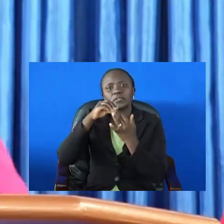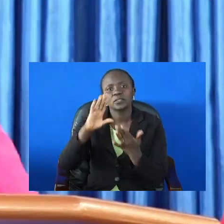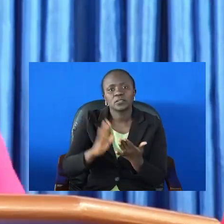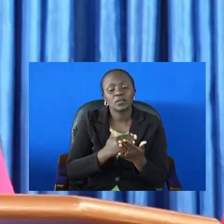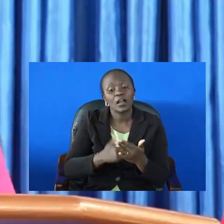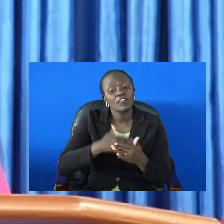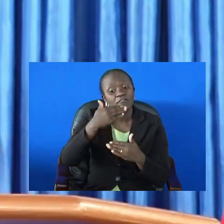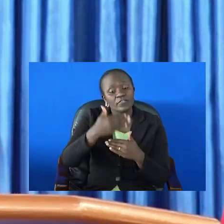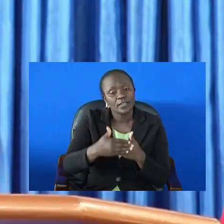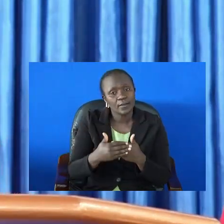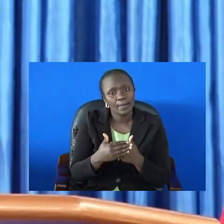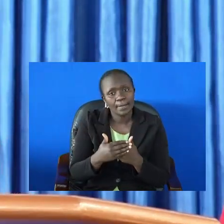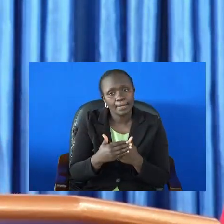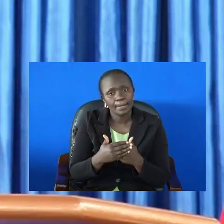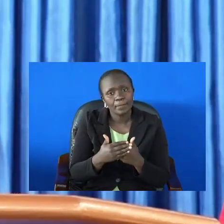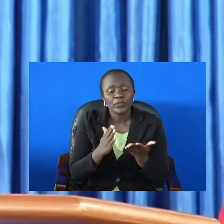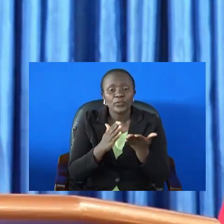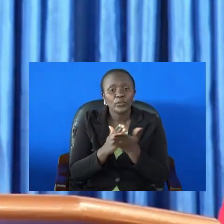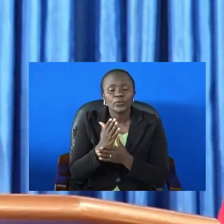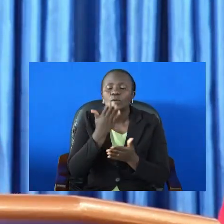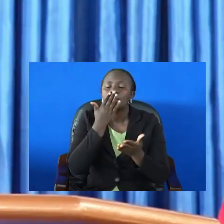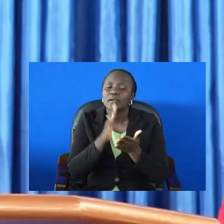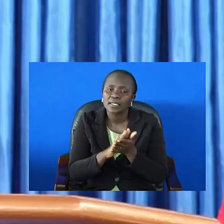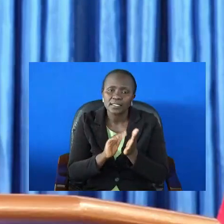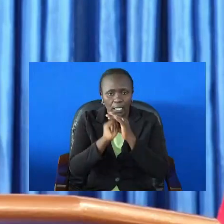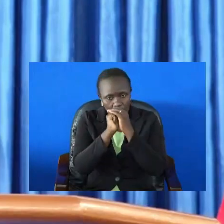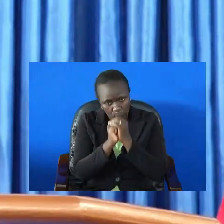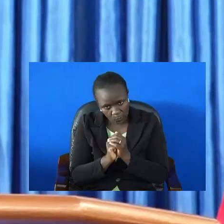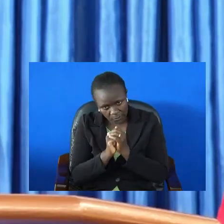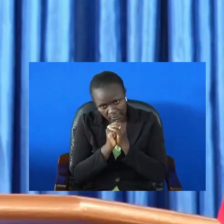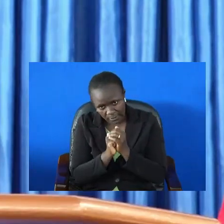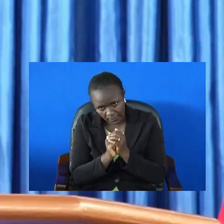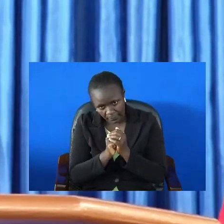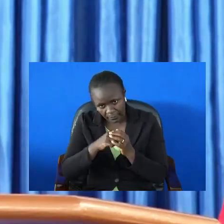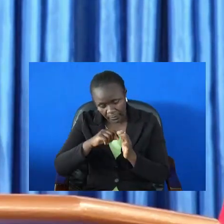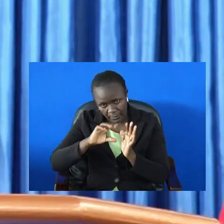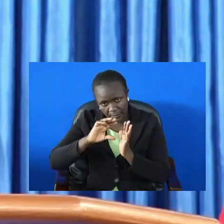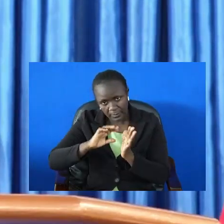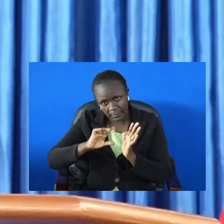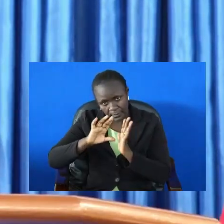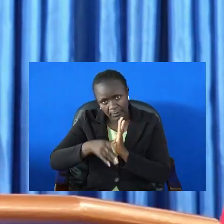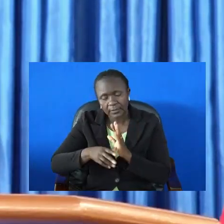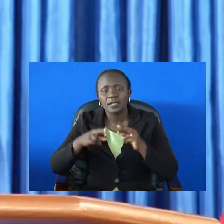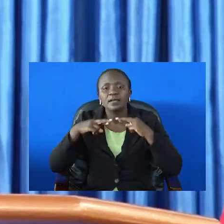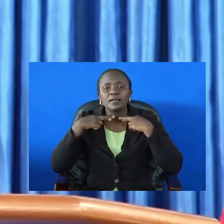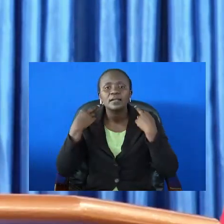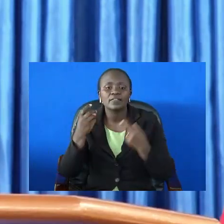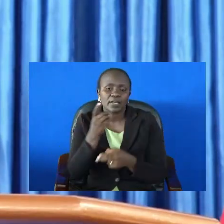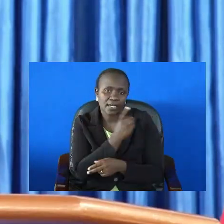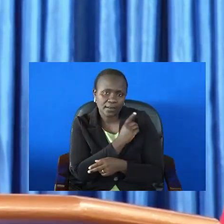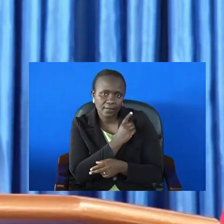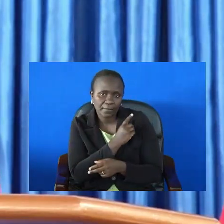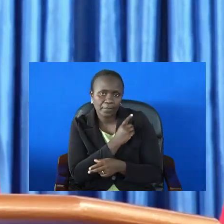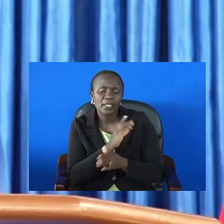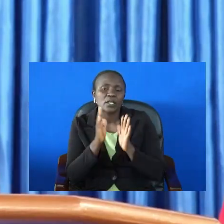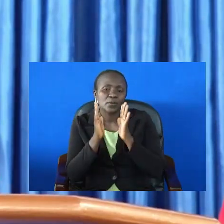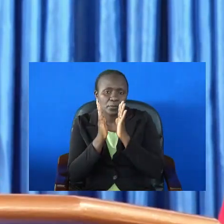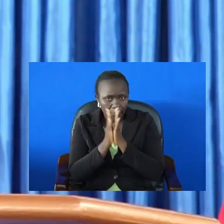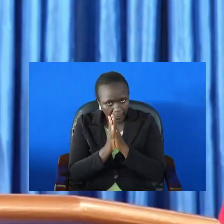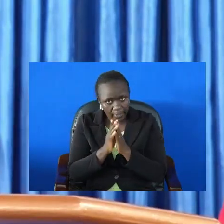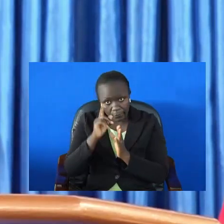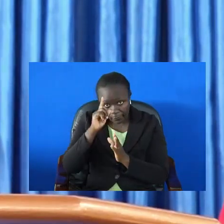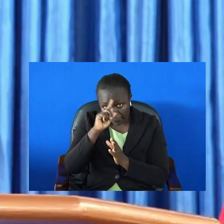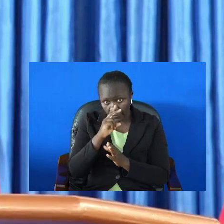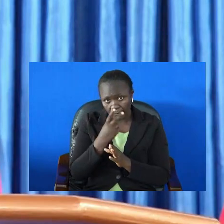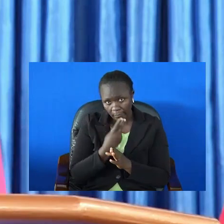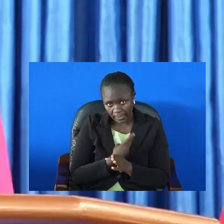and then take us through praise and worship. And later on, Reverend Nganga will lead us